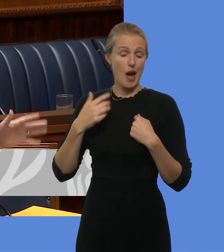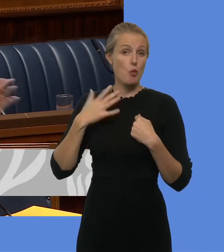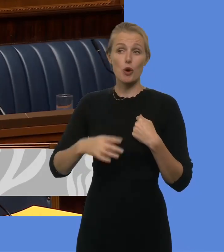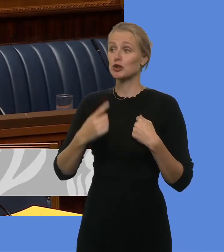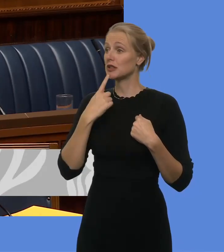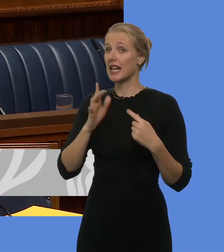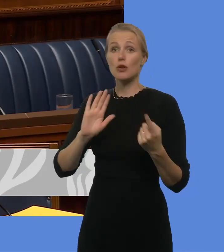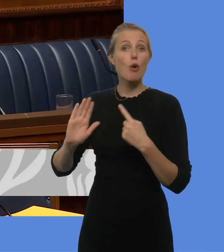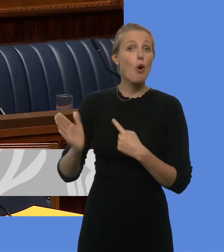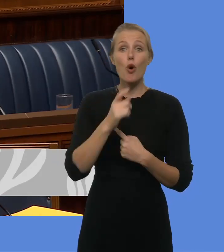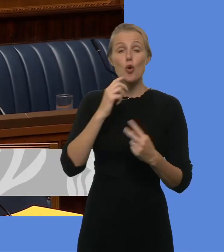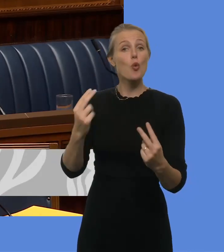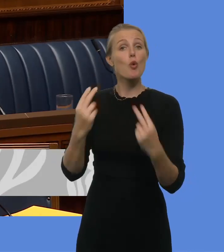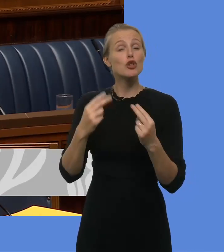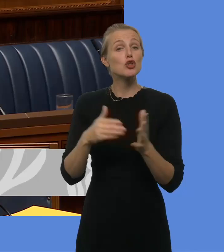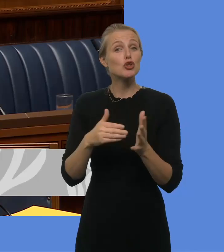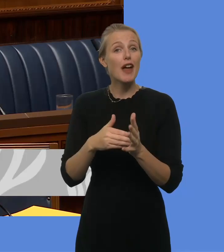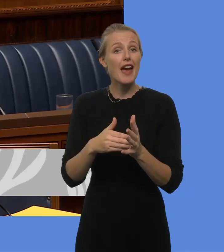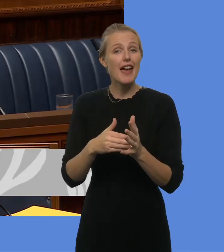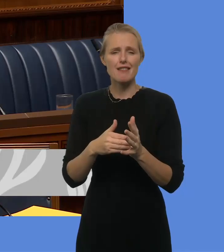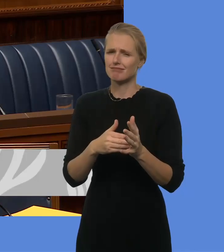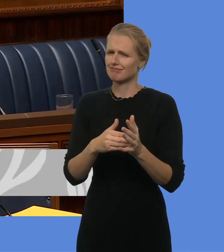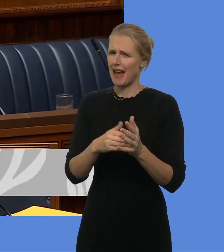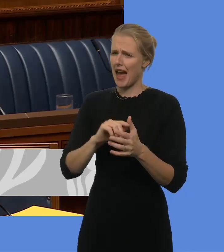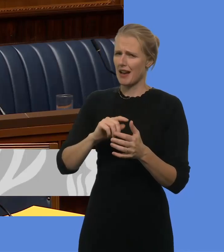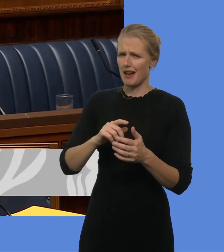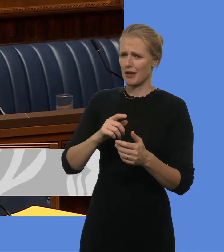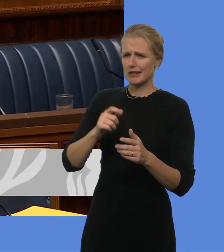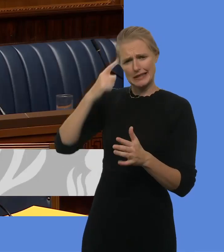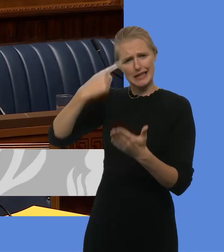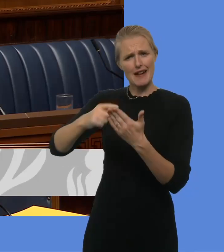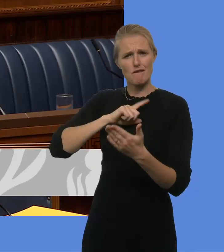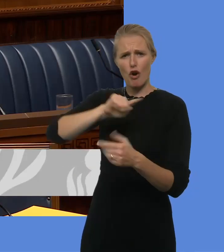all of those who are watching today, nothing about us without us.